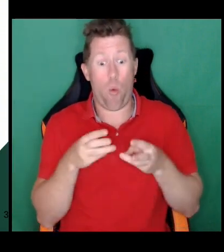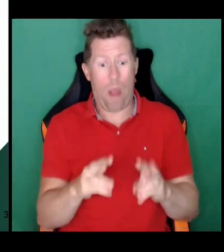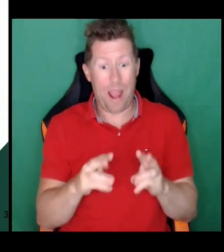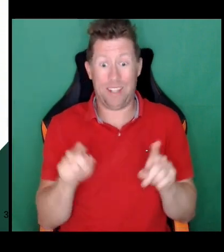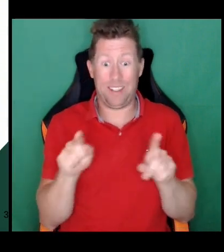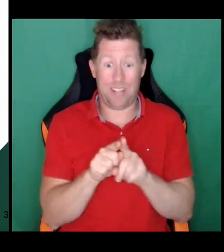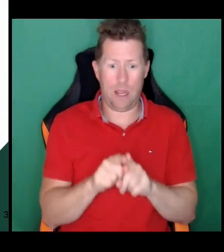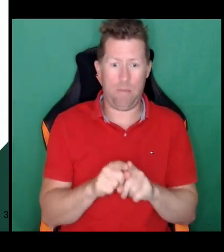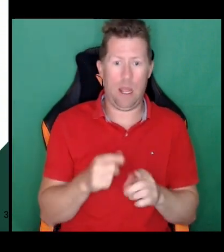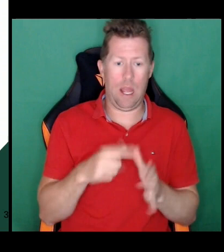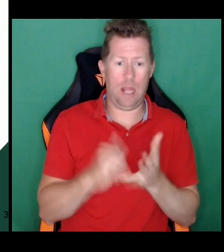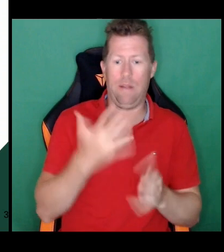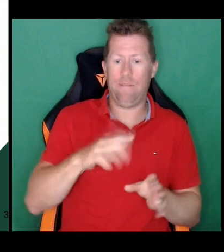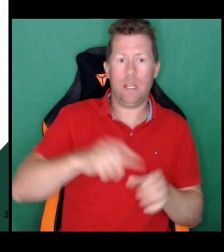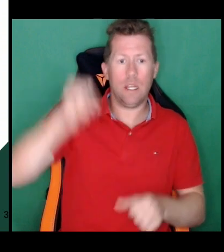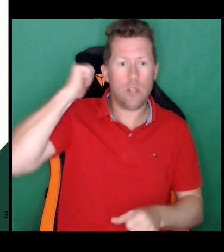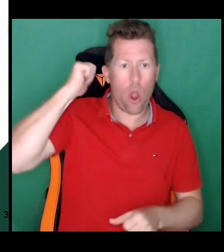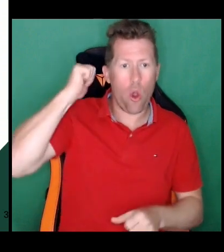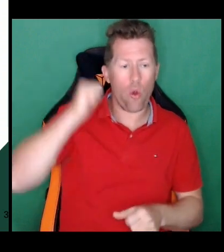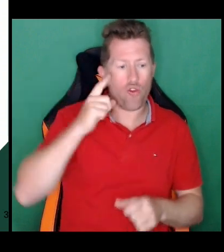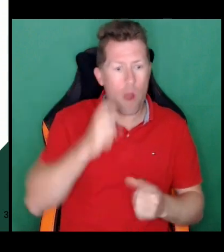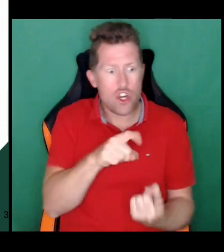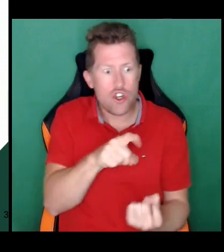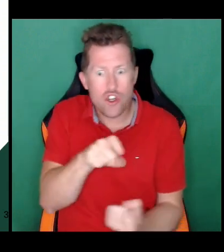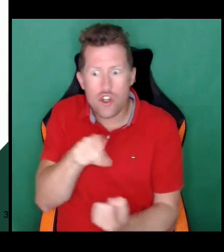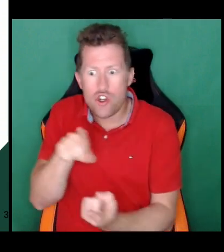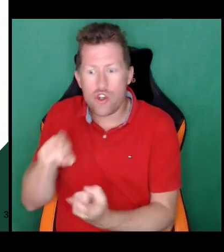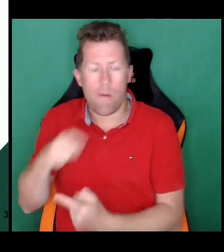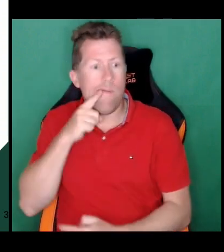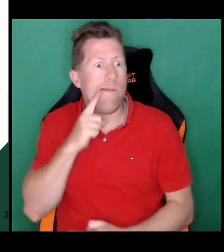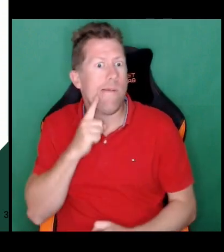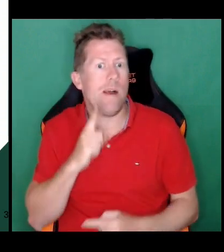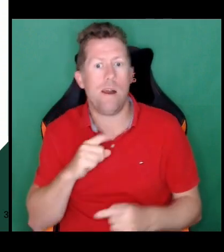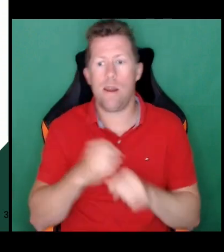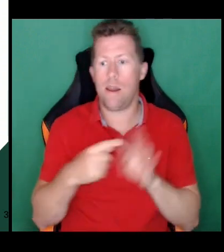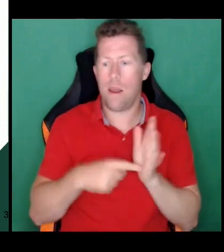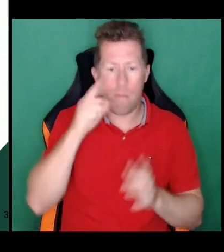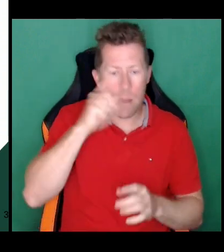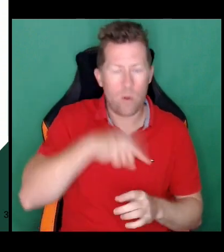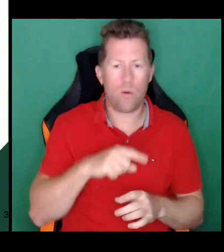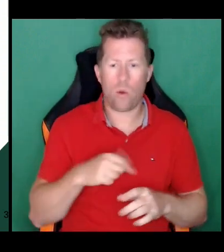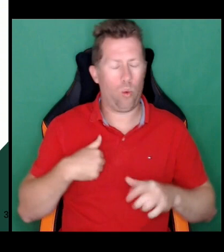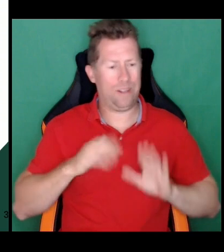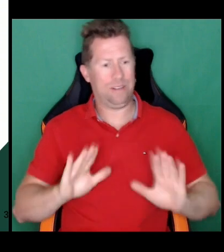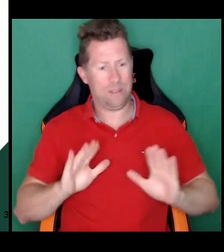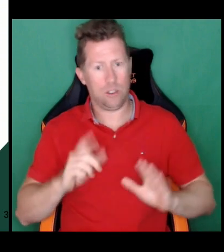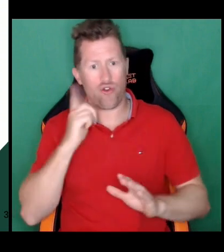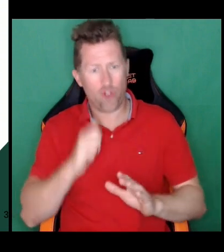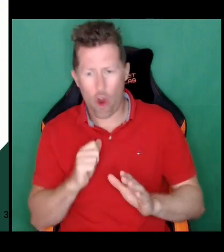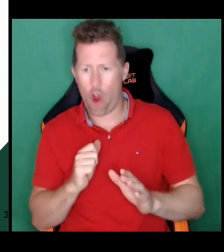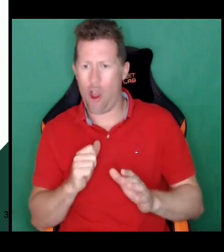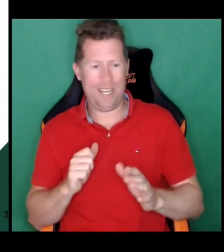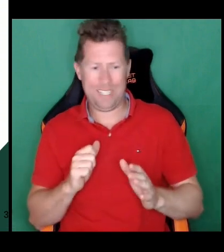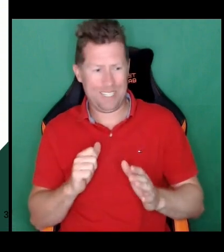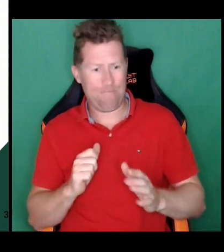processes, and of course approaches to influence policymakers, to get in front and weaponise the